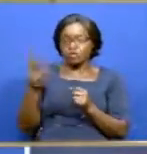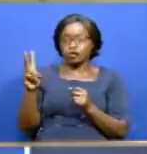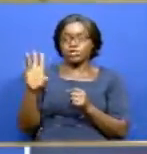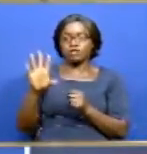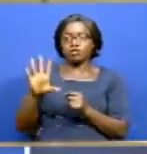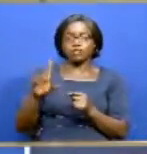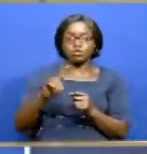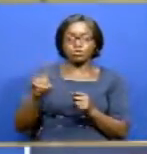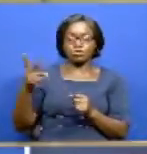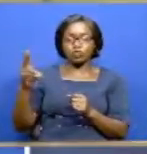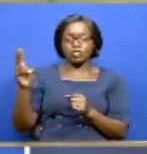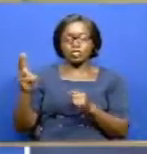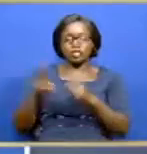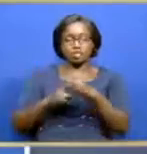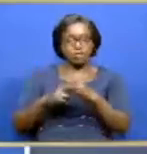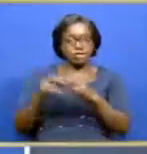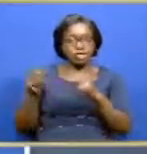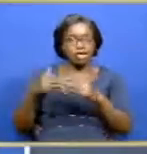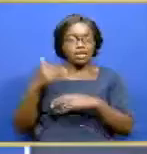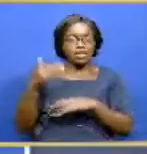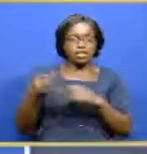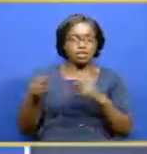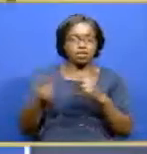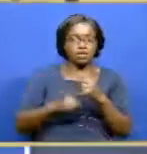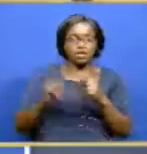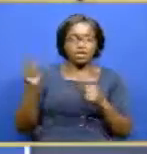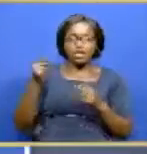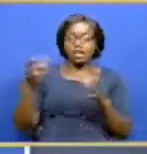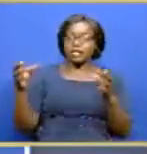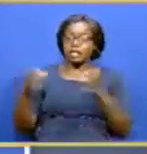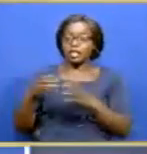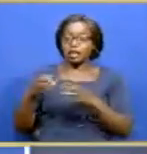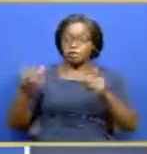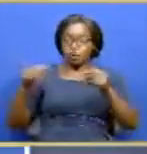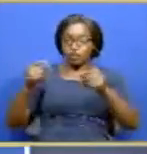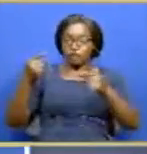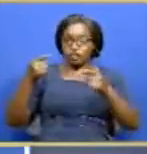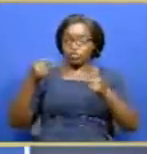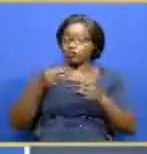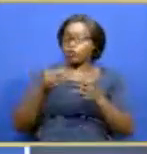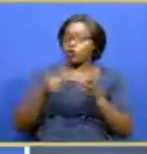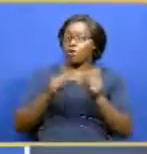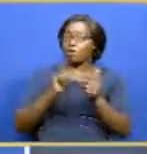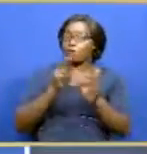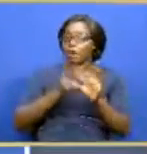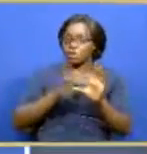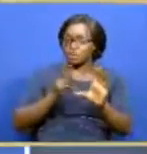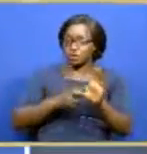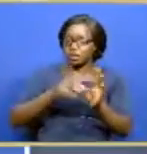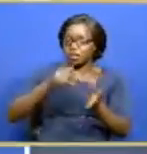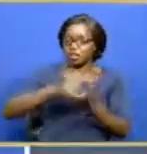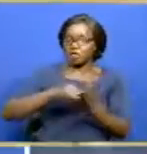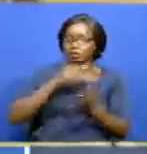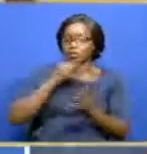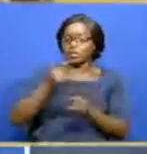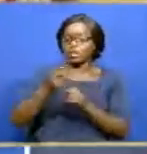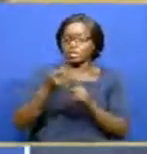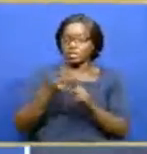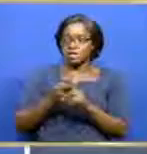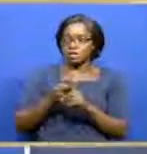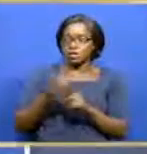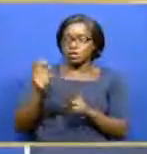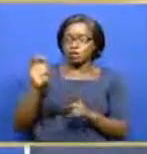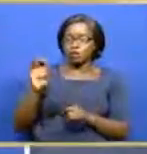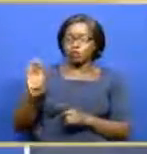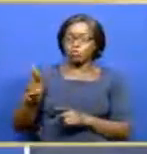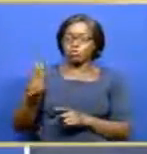of next month. Kenya clubs have qualified to feature in this year's club championship include men's teams of Butali Warriors